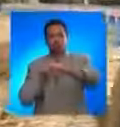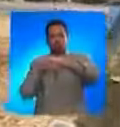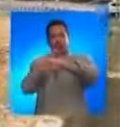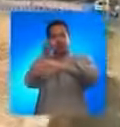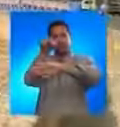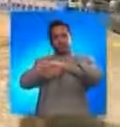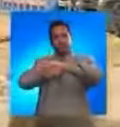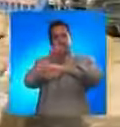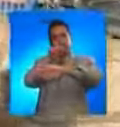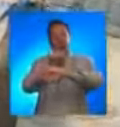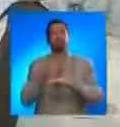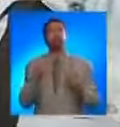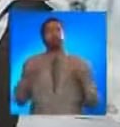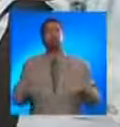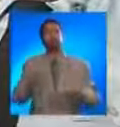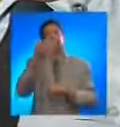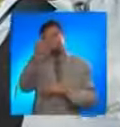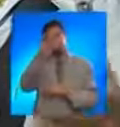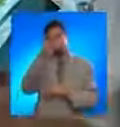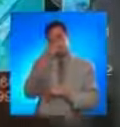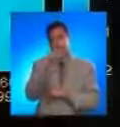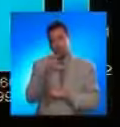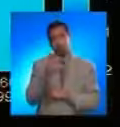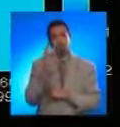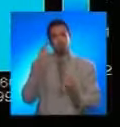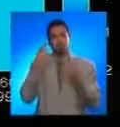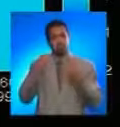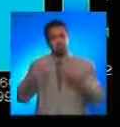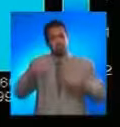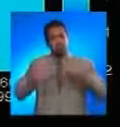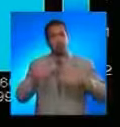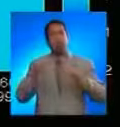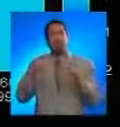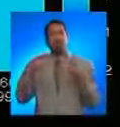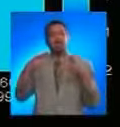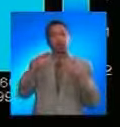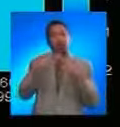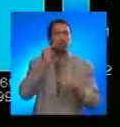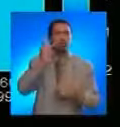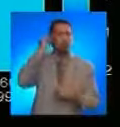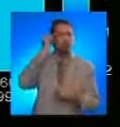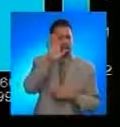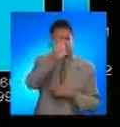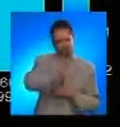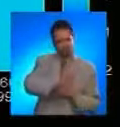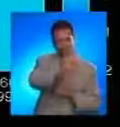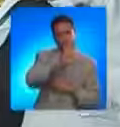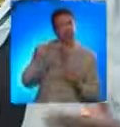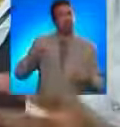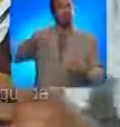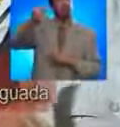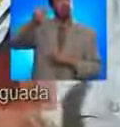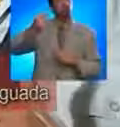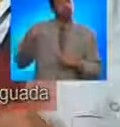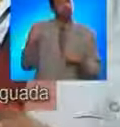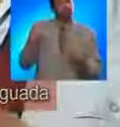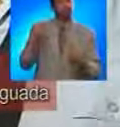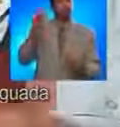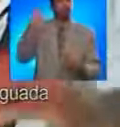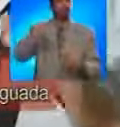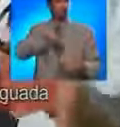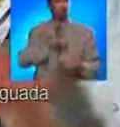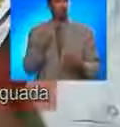The 1918 tsunami created a gigantic wave that affected the coastline of Aguada, Aguadilla, Rincón, and